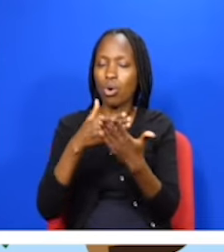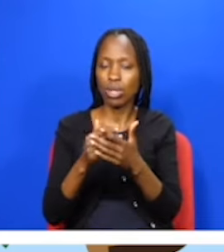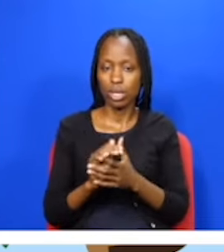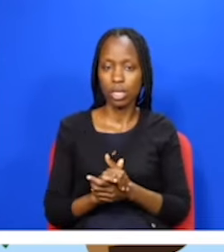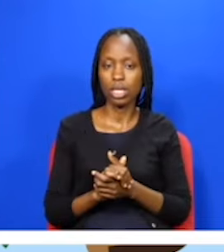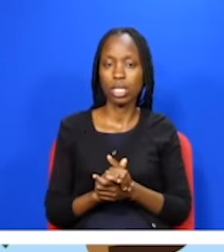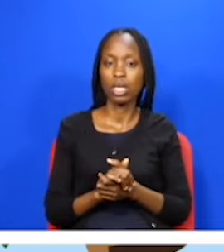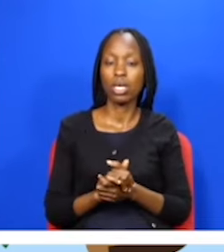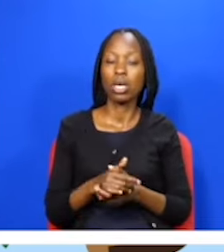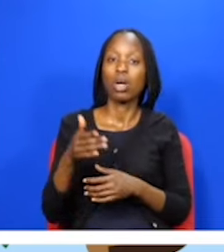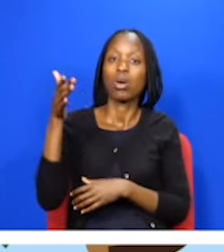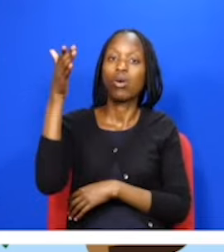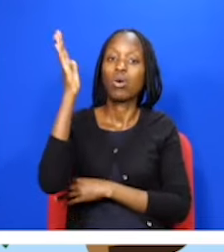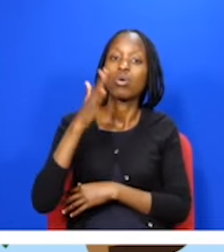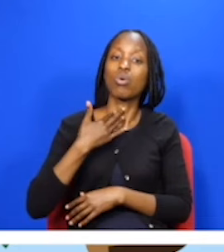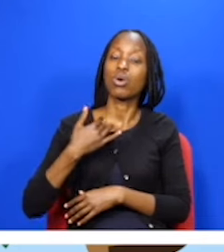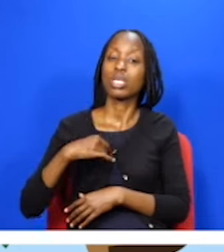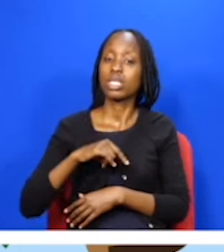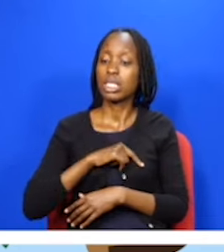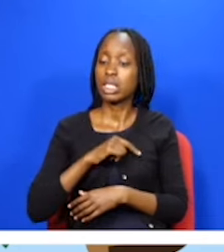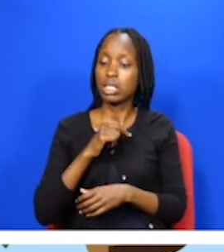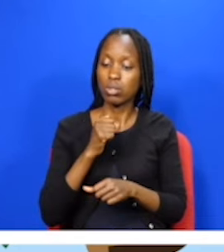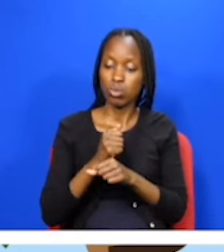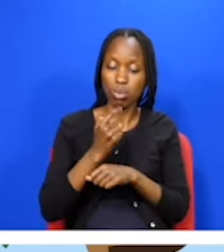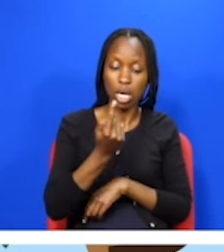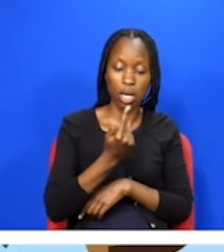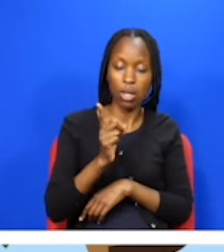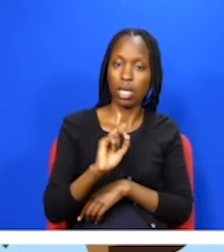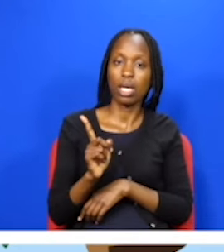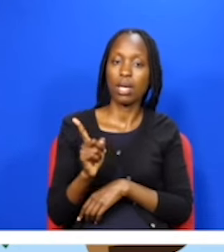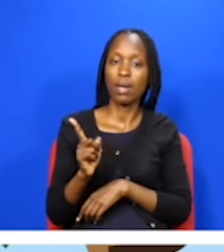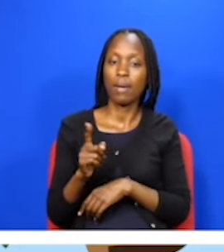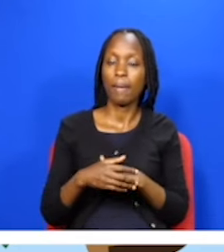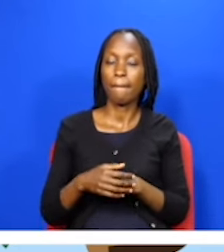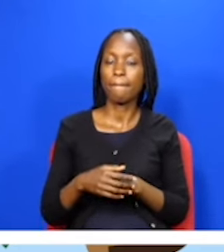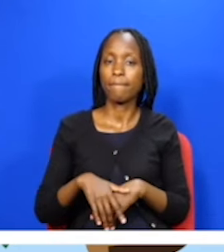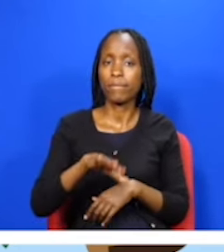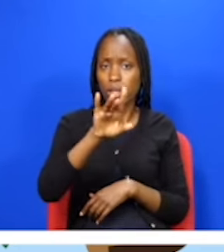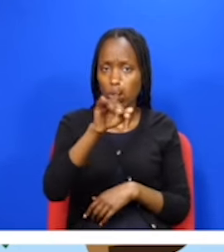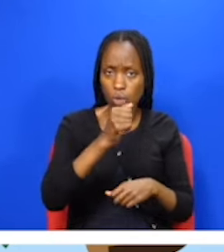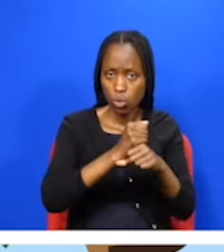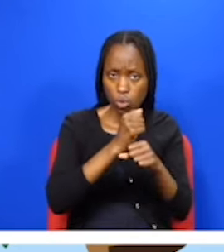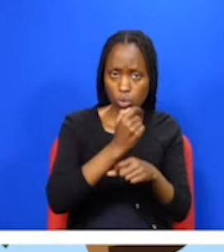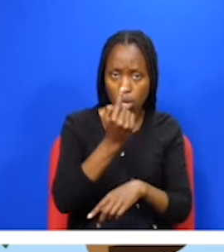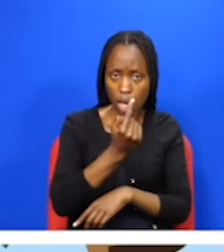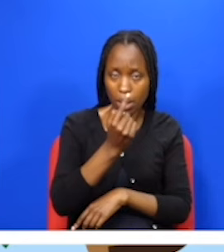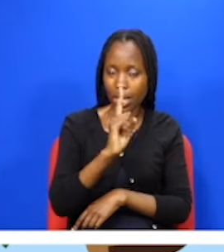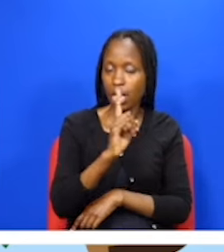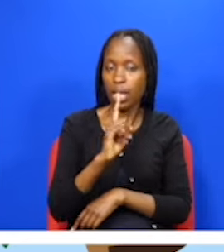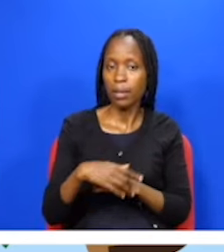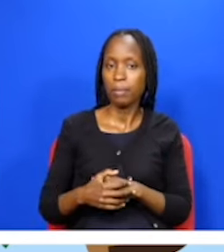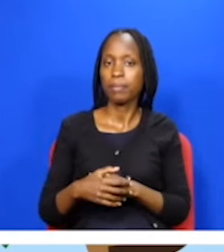God doesn't want us to do things on our own. Have you been doing things on your own? Yeah,